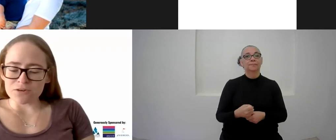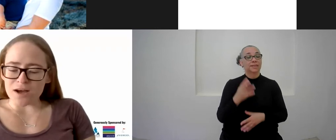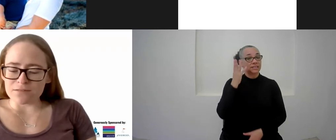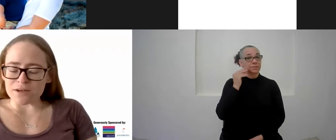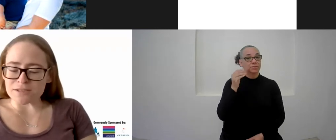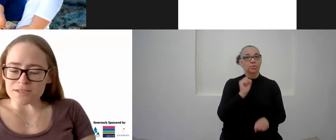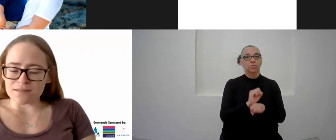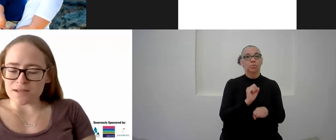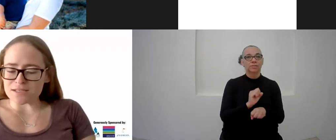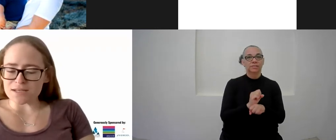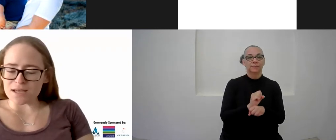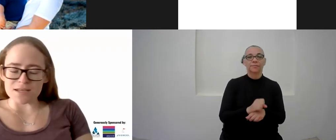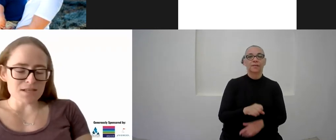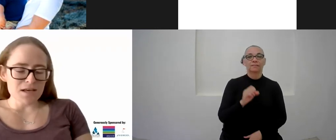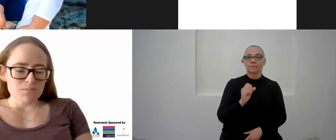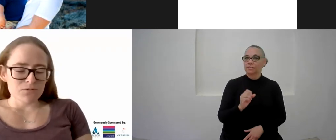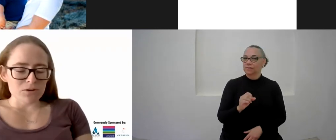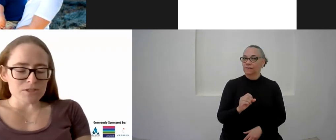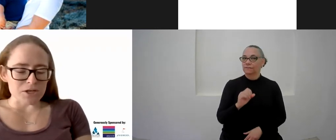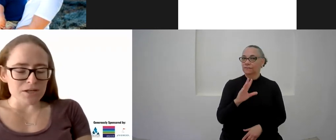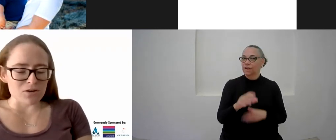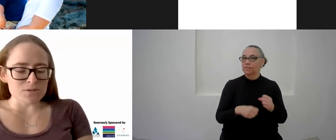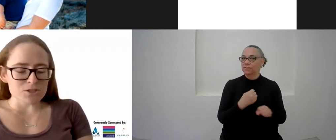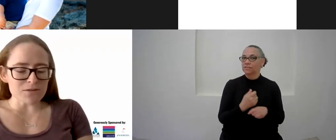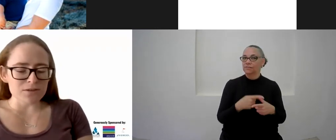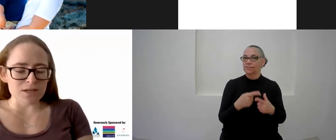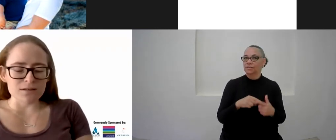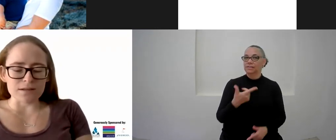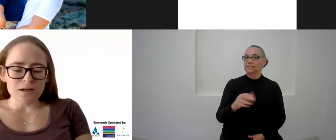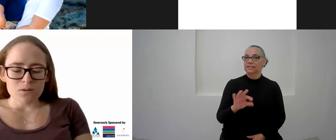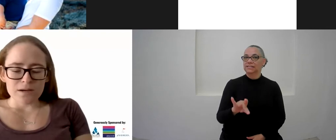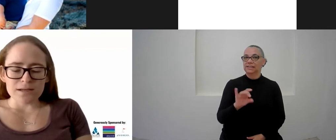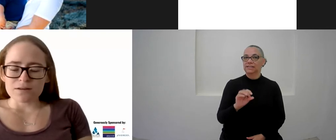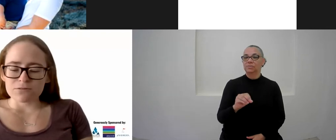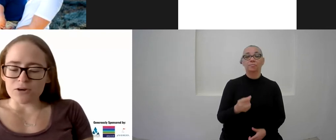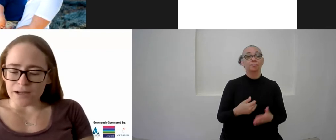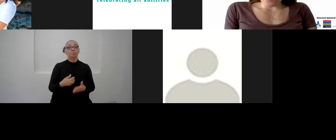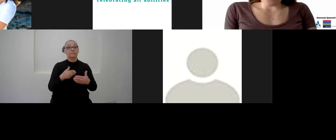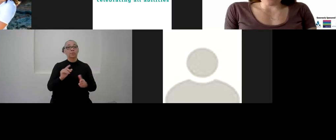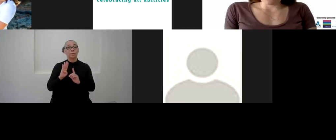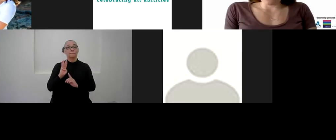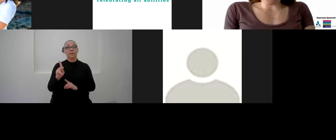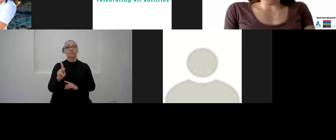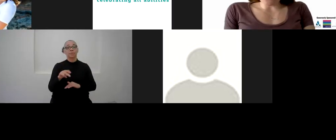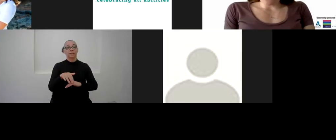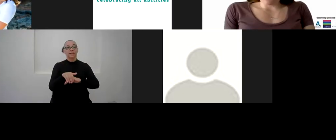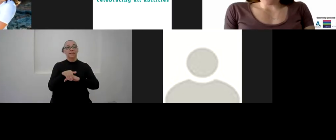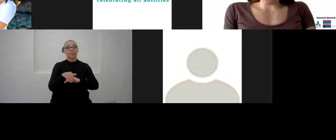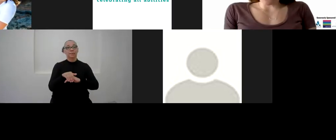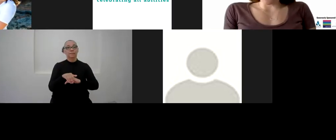Brendan's for 5 years in the 1980s before returning home to Sheffield, England, where he had a variety of